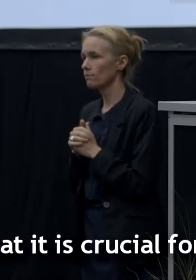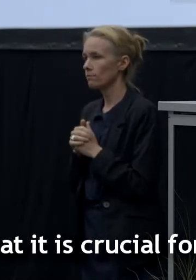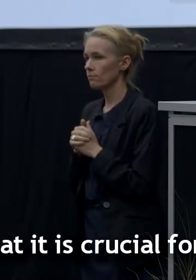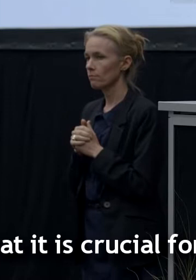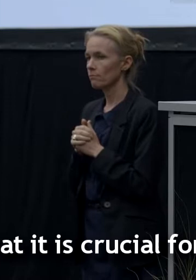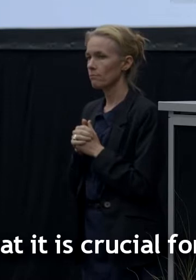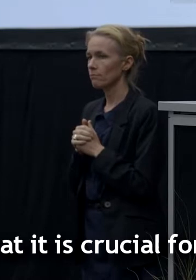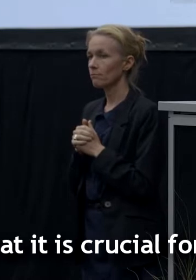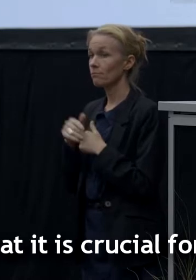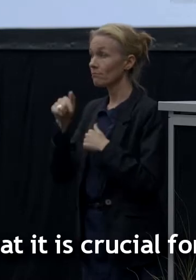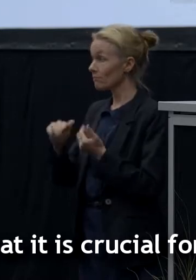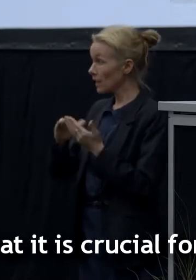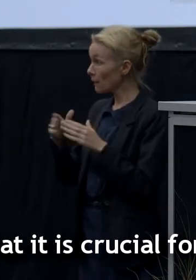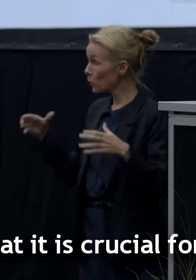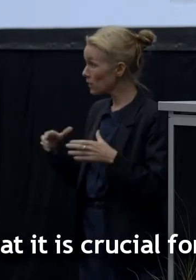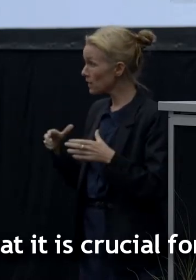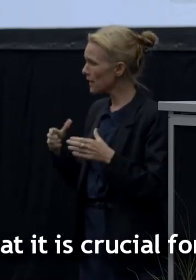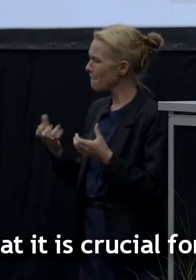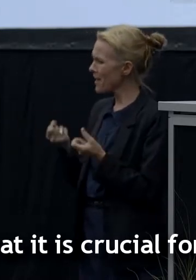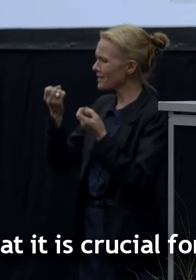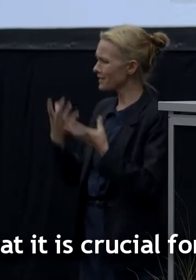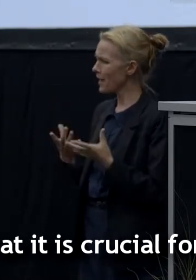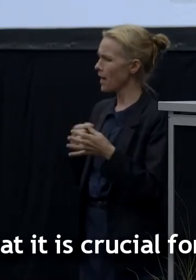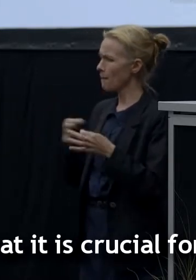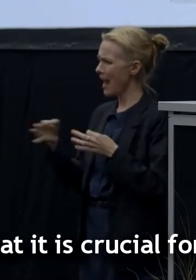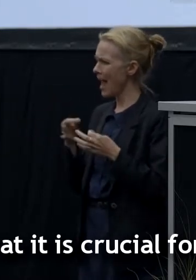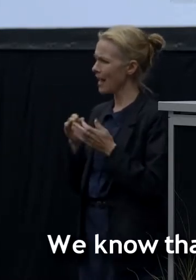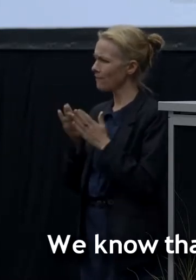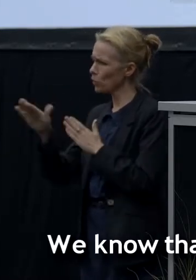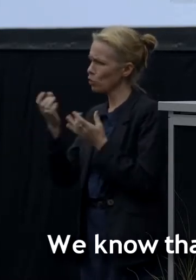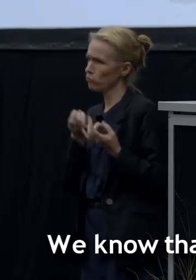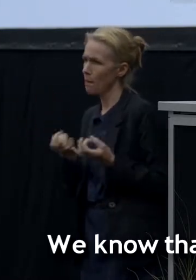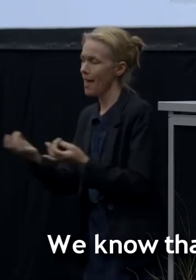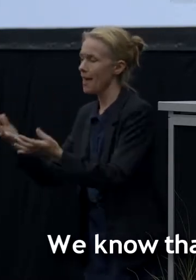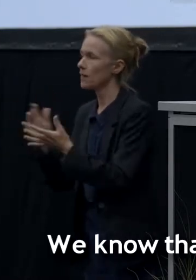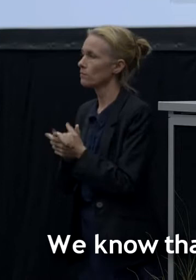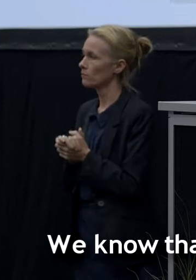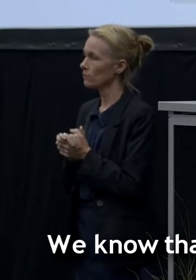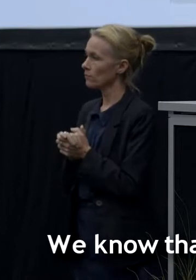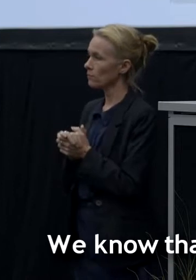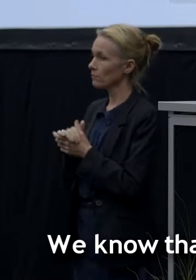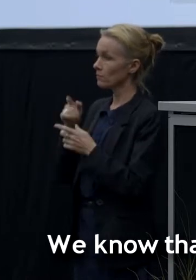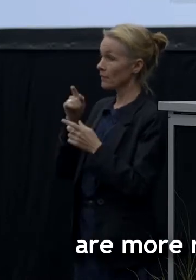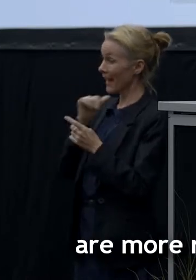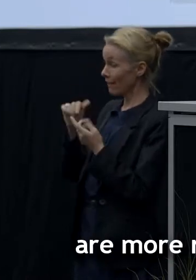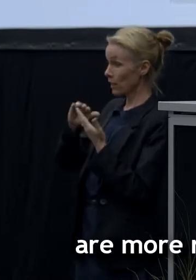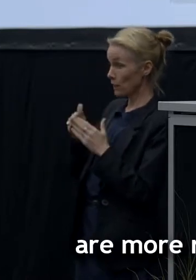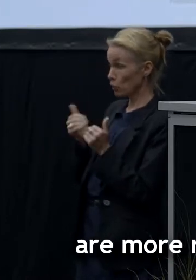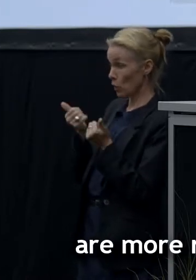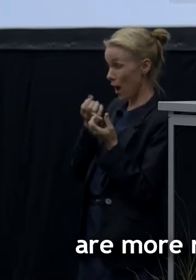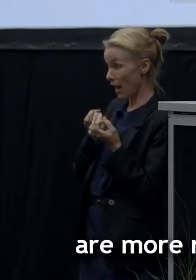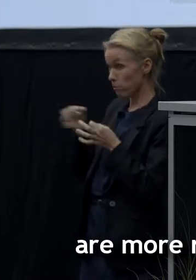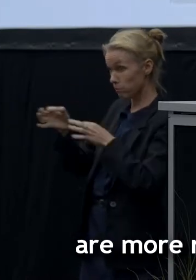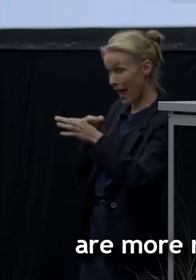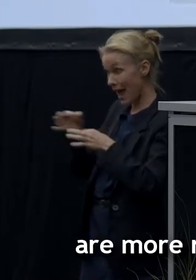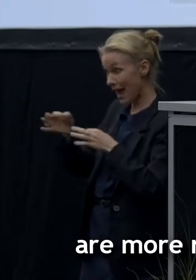that it's crucial for us as a community to start planning for our future. We know that communities which plan for change are more